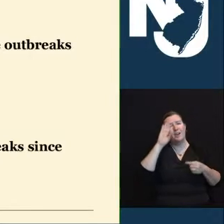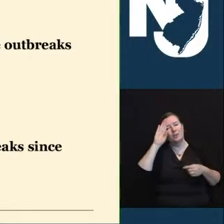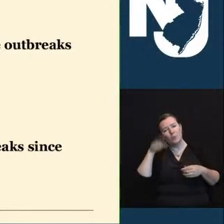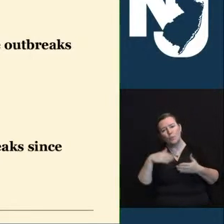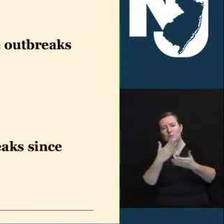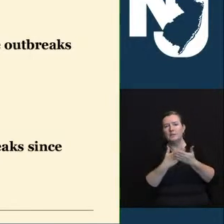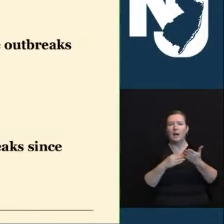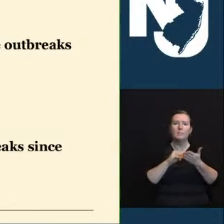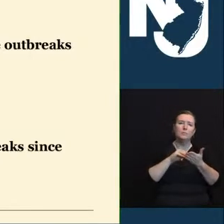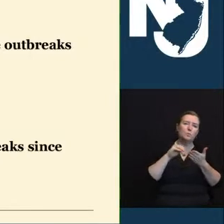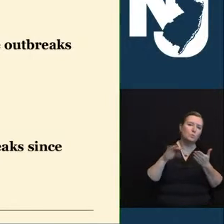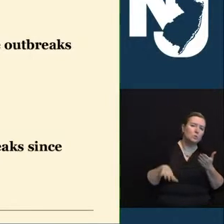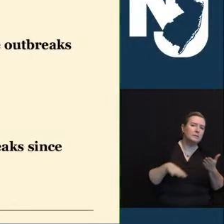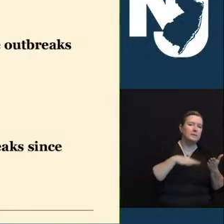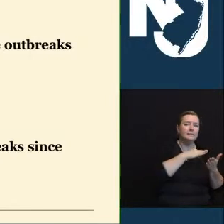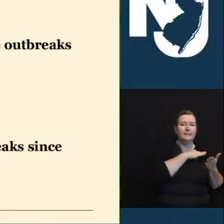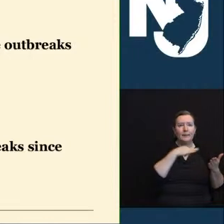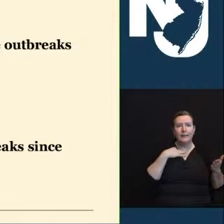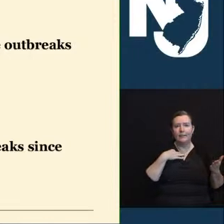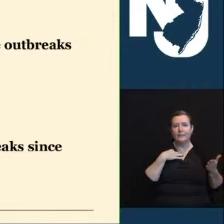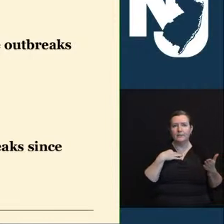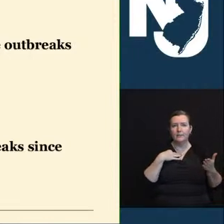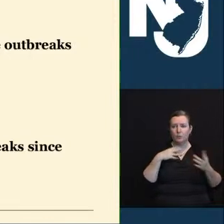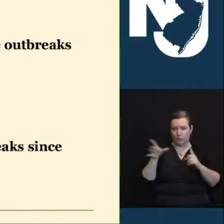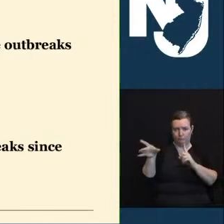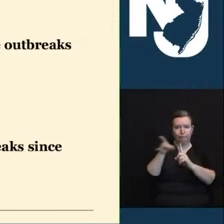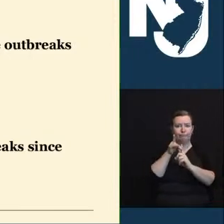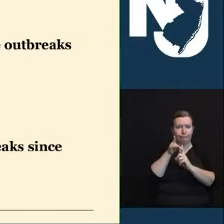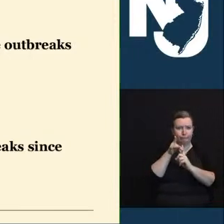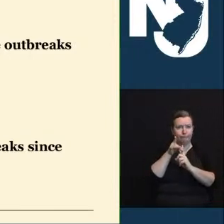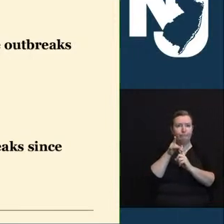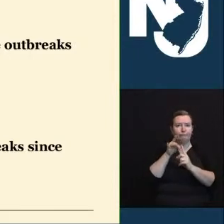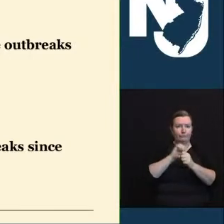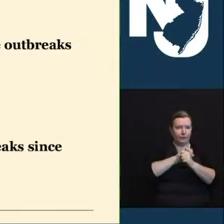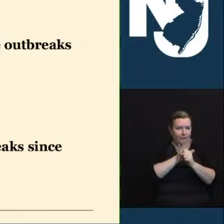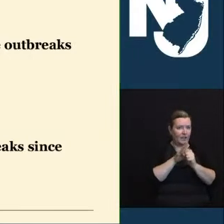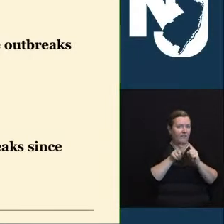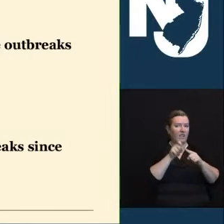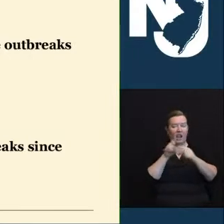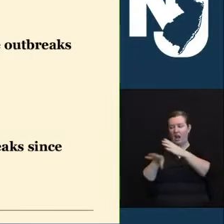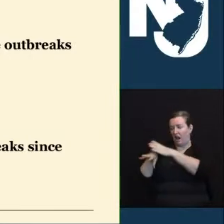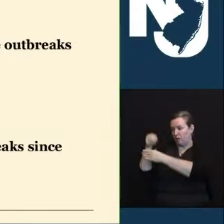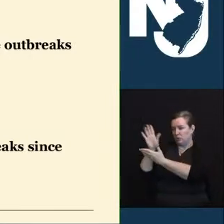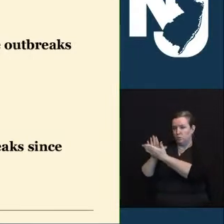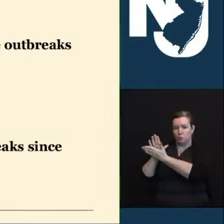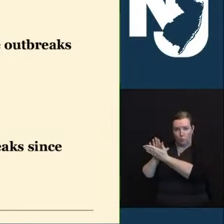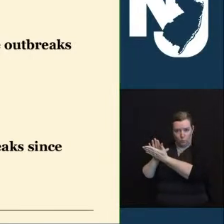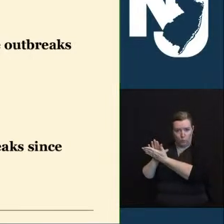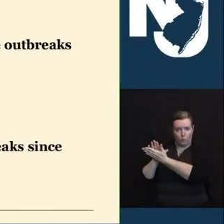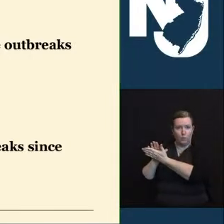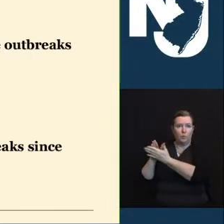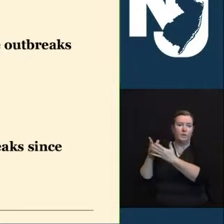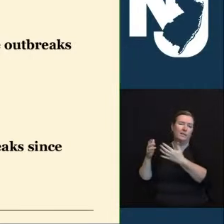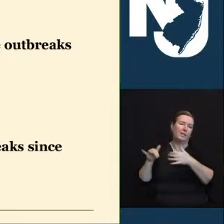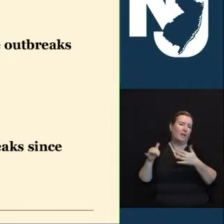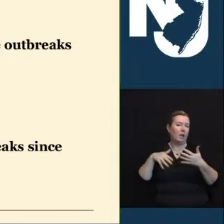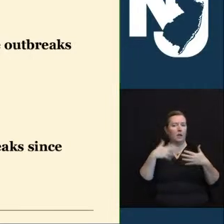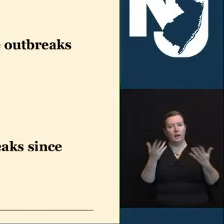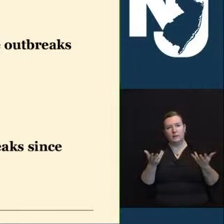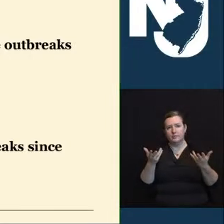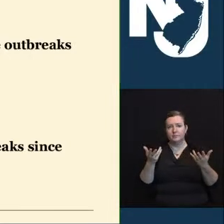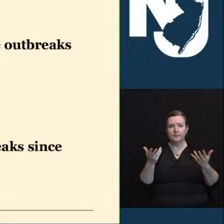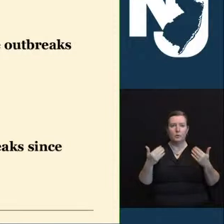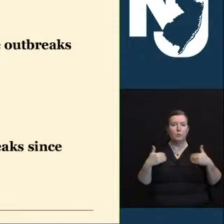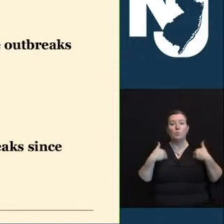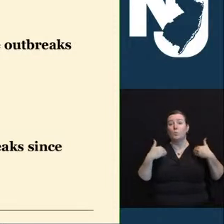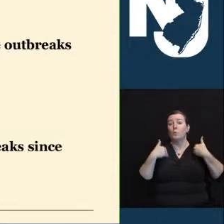and staff who contract coronavirus from out-of-school activities, whether it is a youth sport outing or some